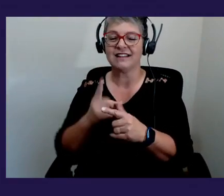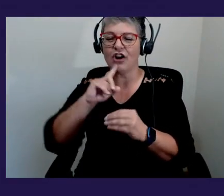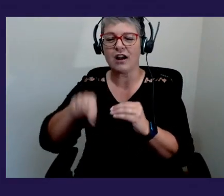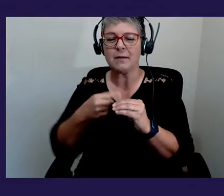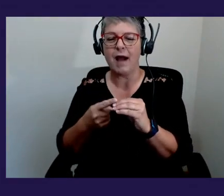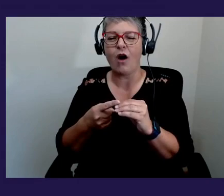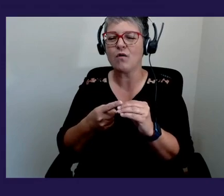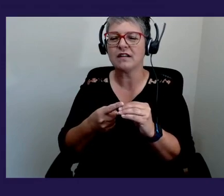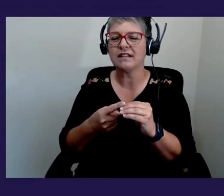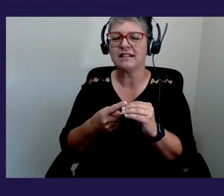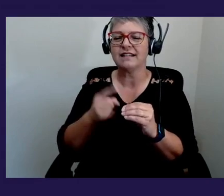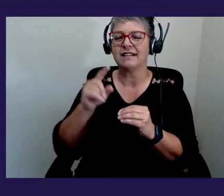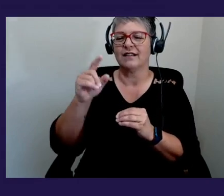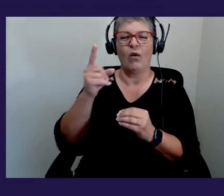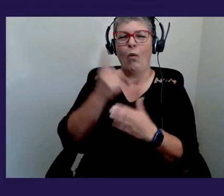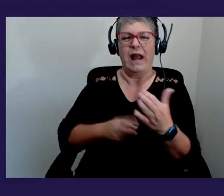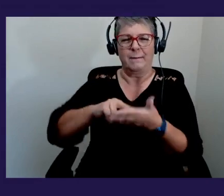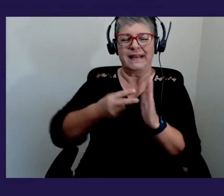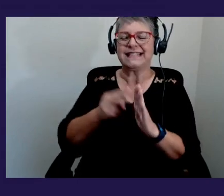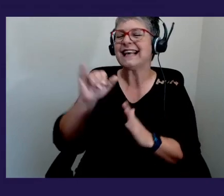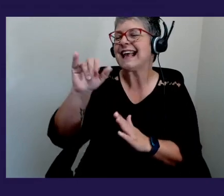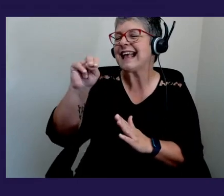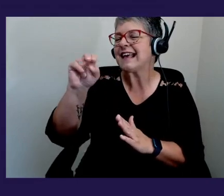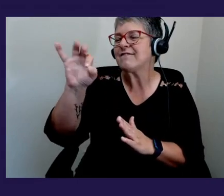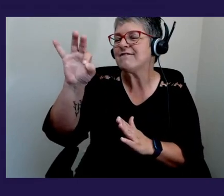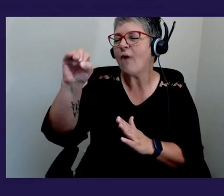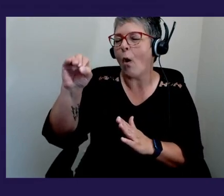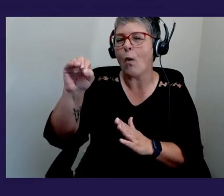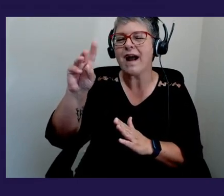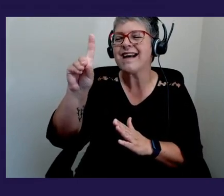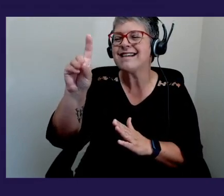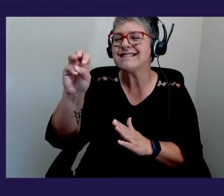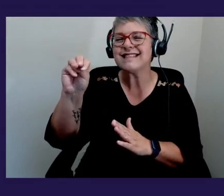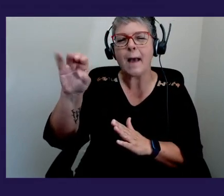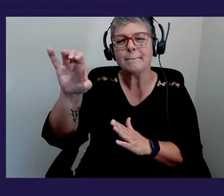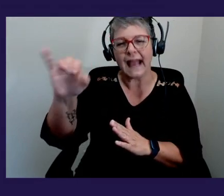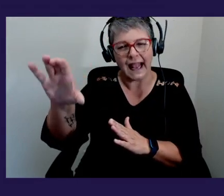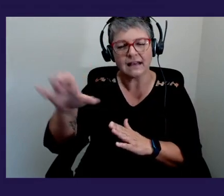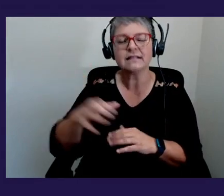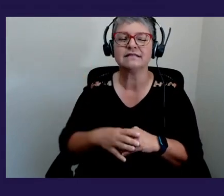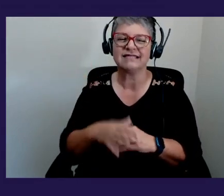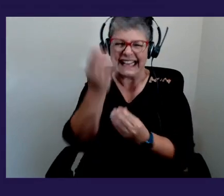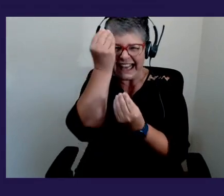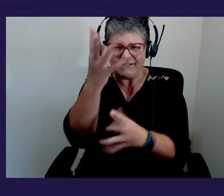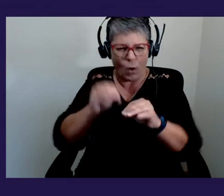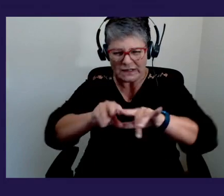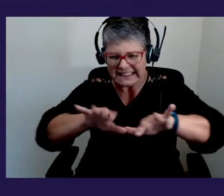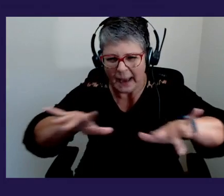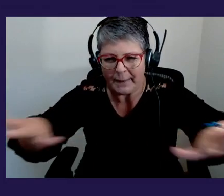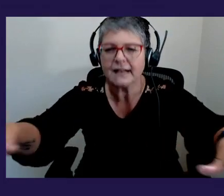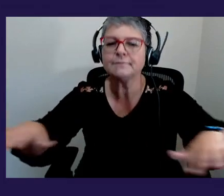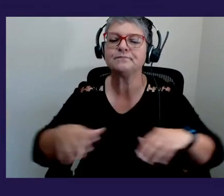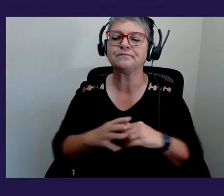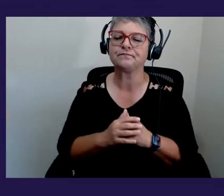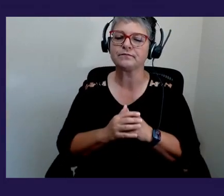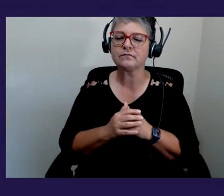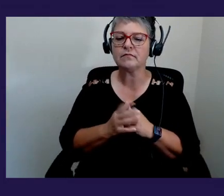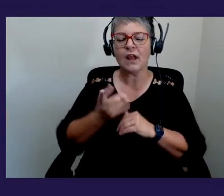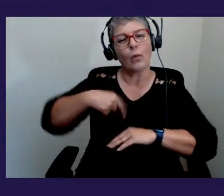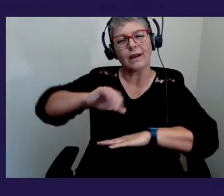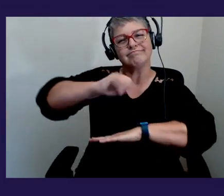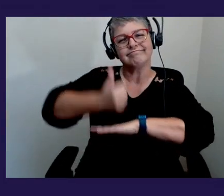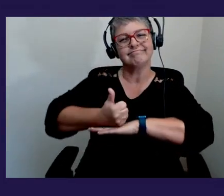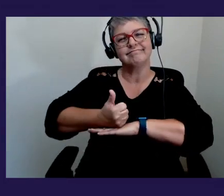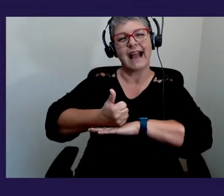To remind you, as there are many definitions, the planning committee put forth a guiding definition for the purposes of this